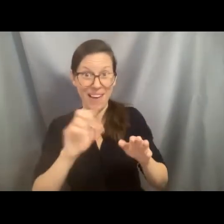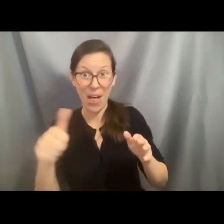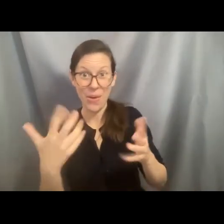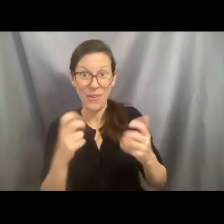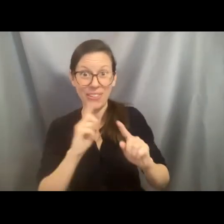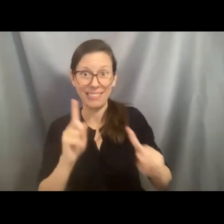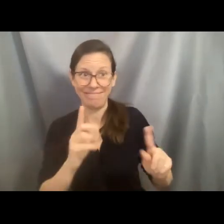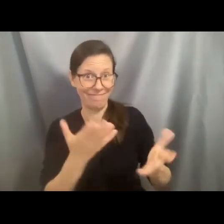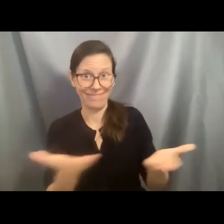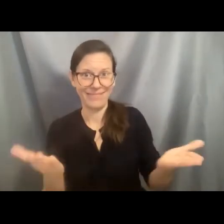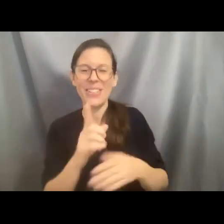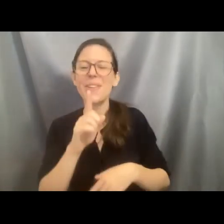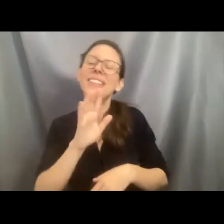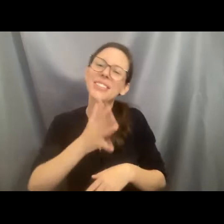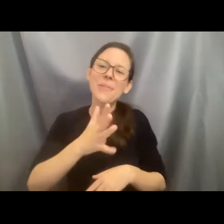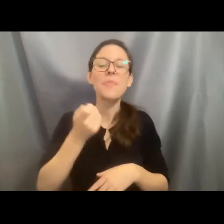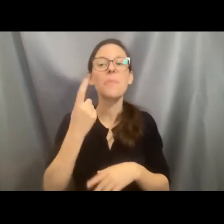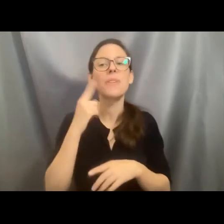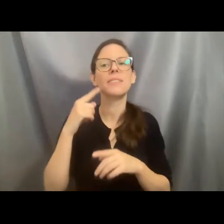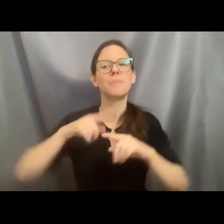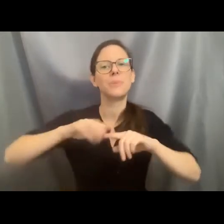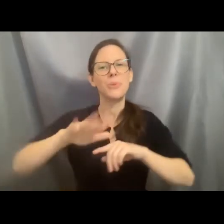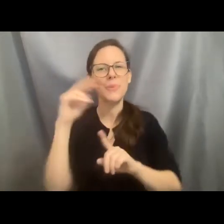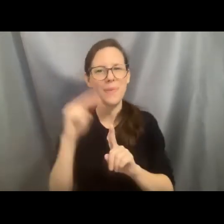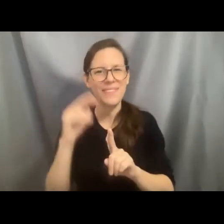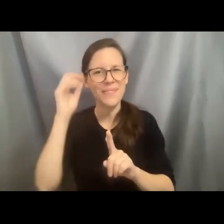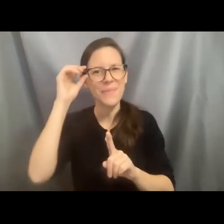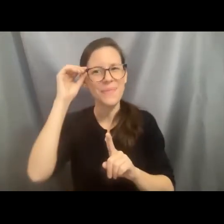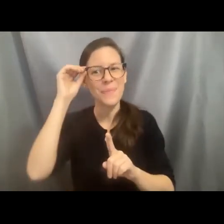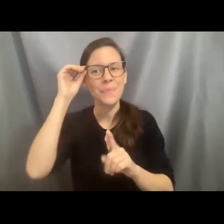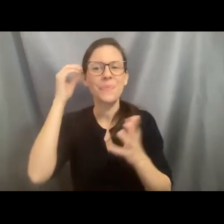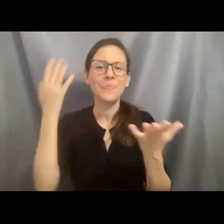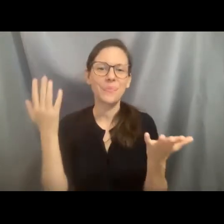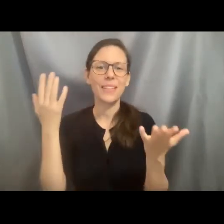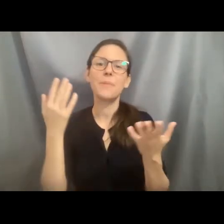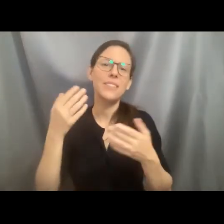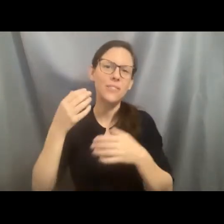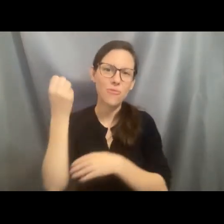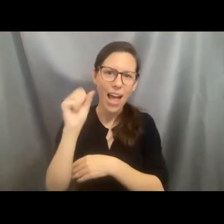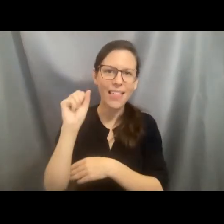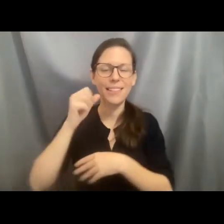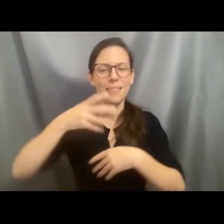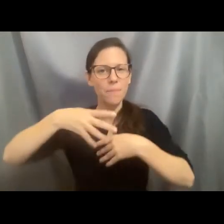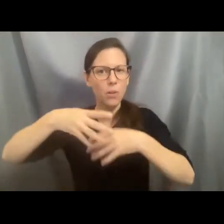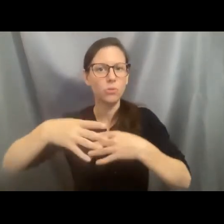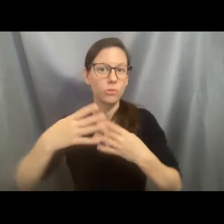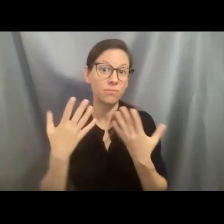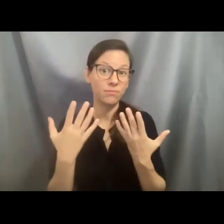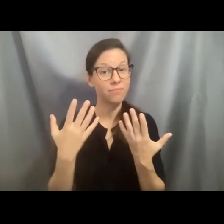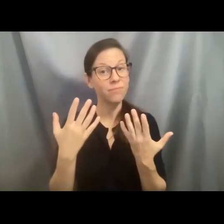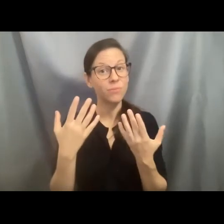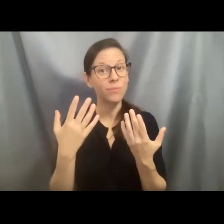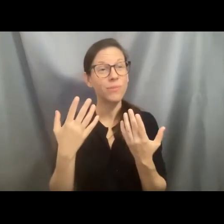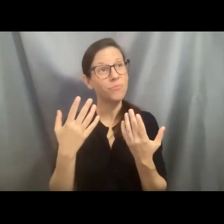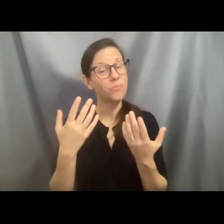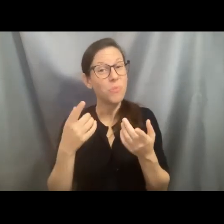I think it depends on your perspective, but of course, rallies and marches also help you sort of